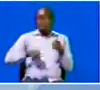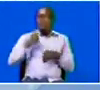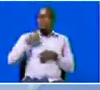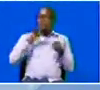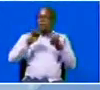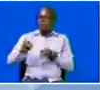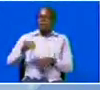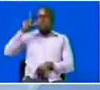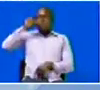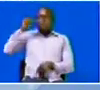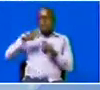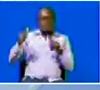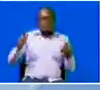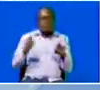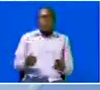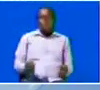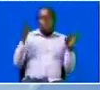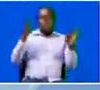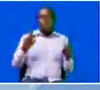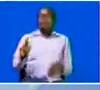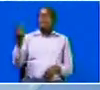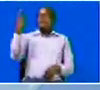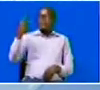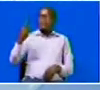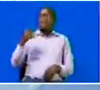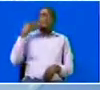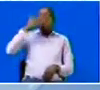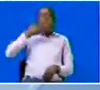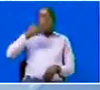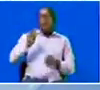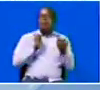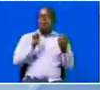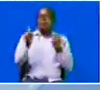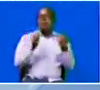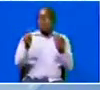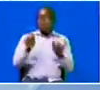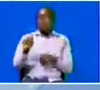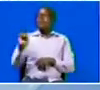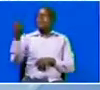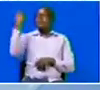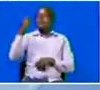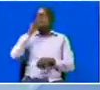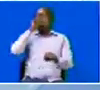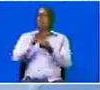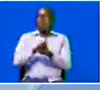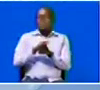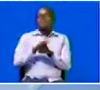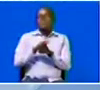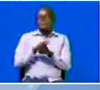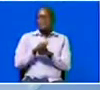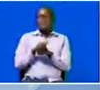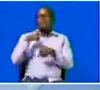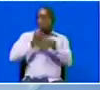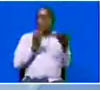Mombasa, officially kick-starting Kenya's early oil pilot scheme. The president reaffirmed his commitment towards ensuring